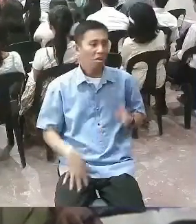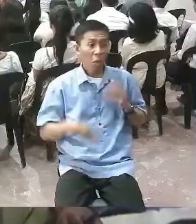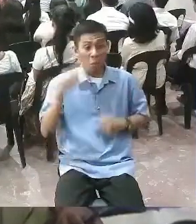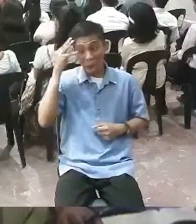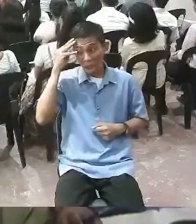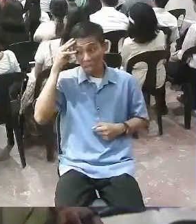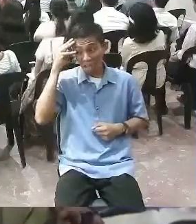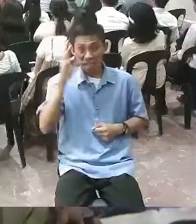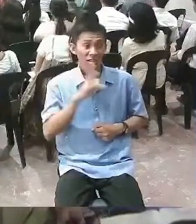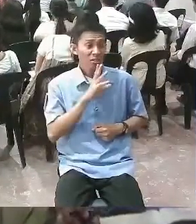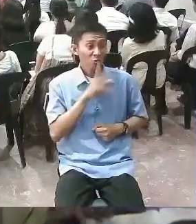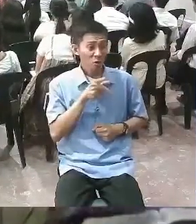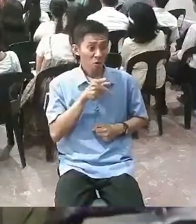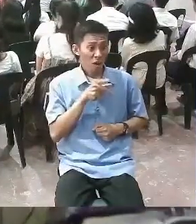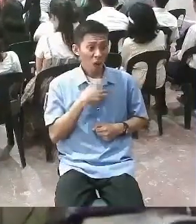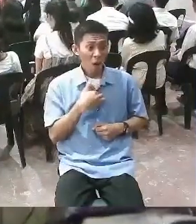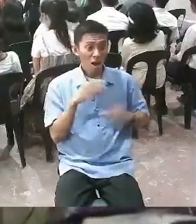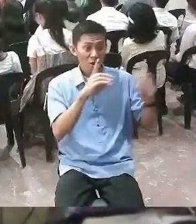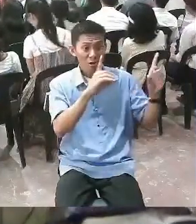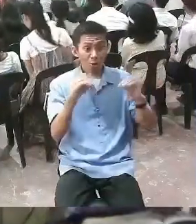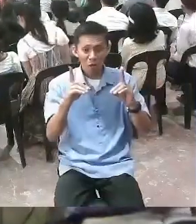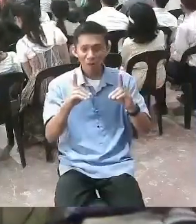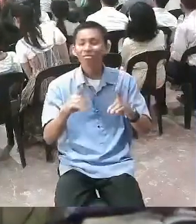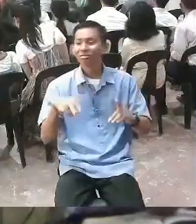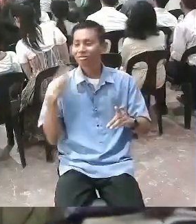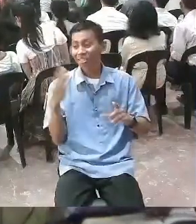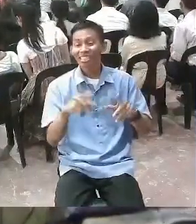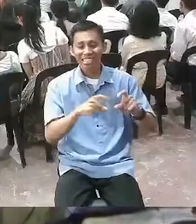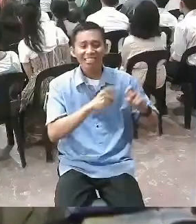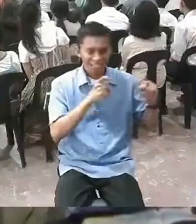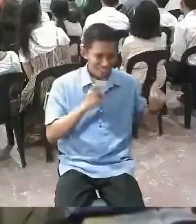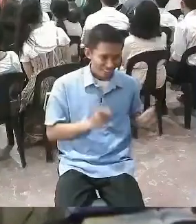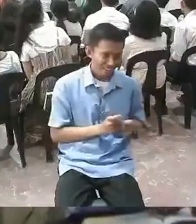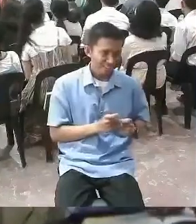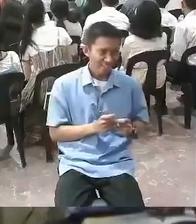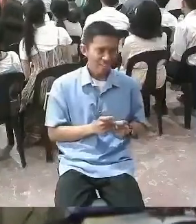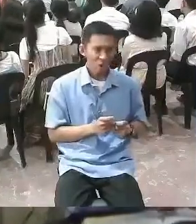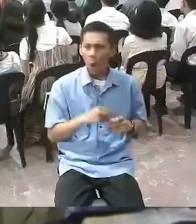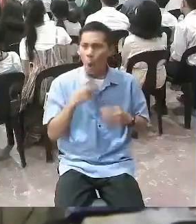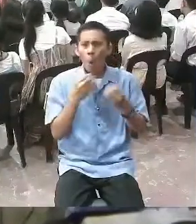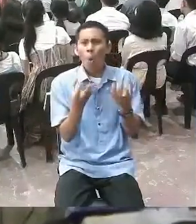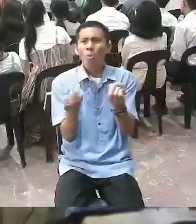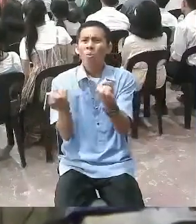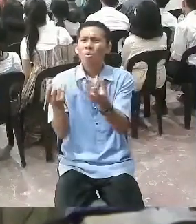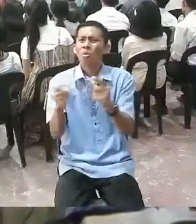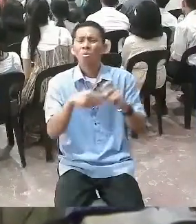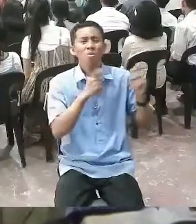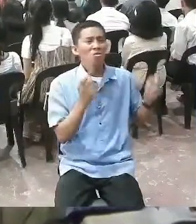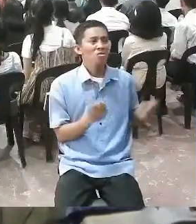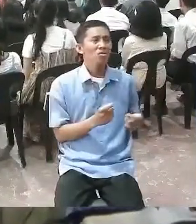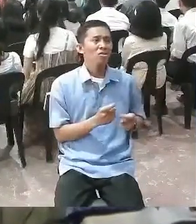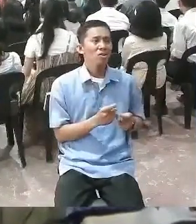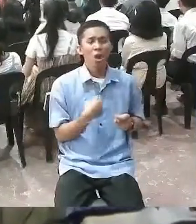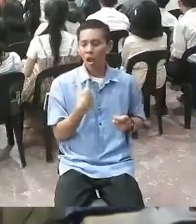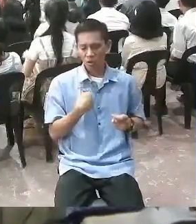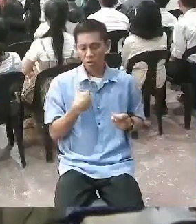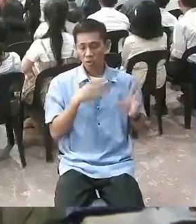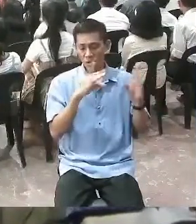ago. I'm talking to myself and I'm saying, how many sins have I